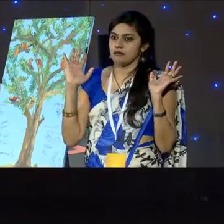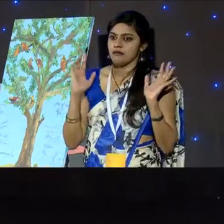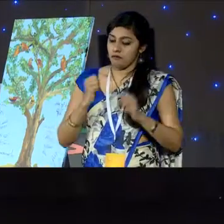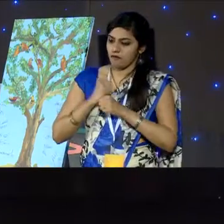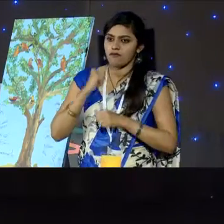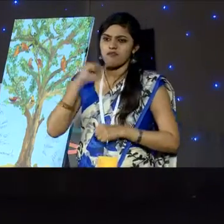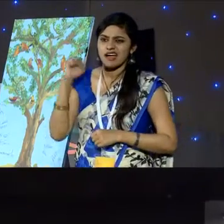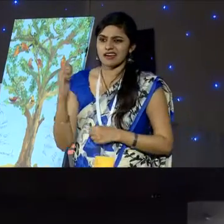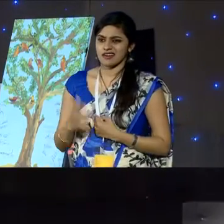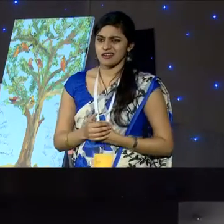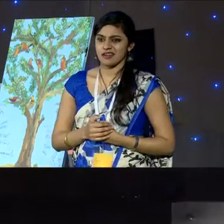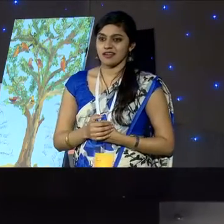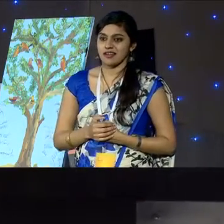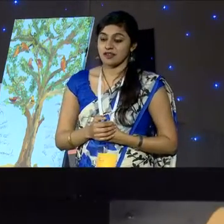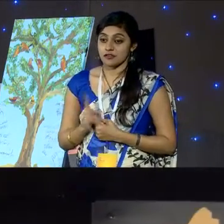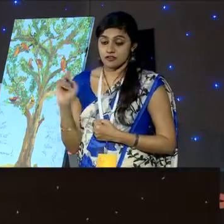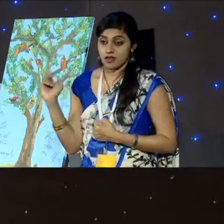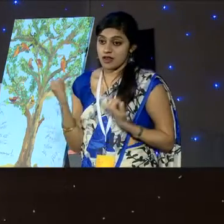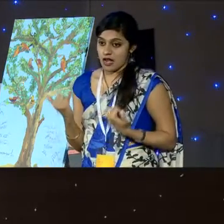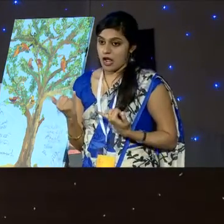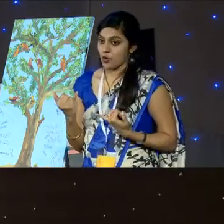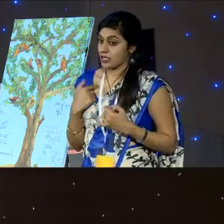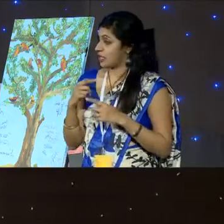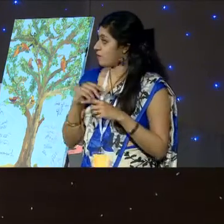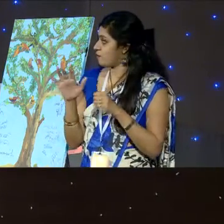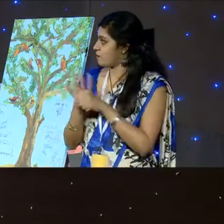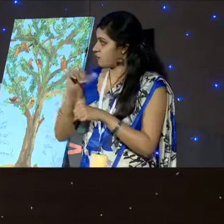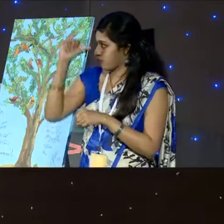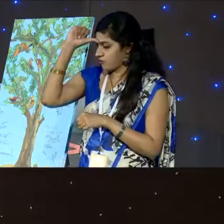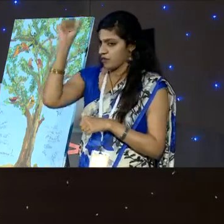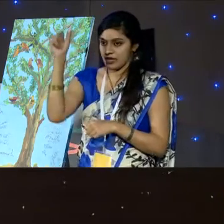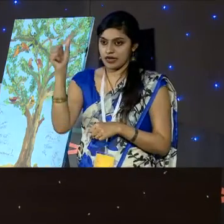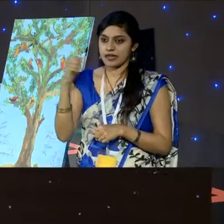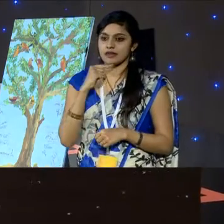I'm launching a nationwide campaign called Unreserved India